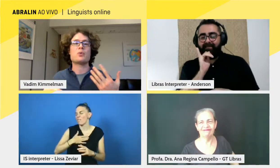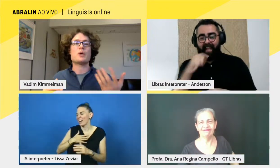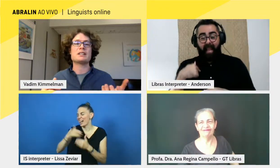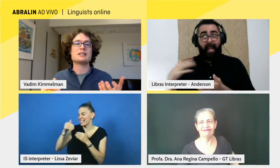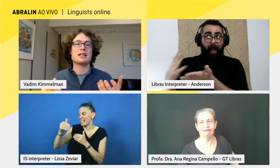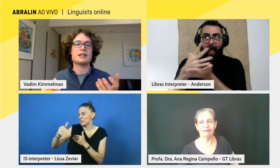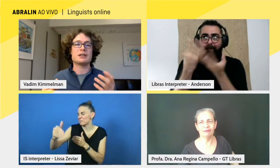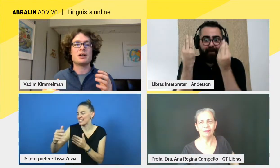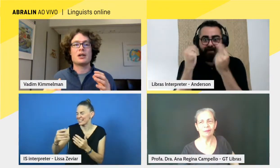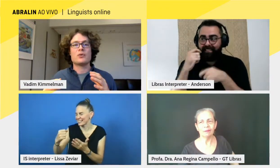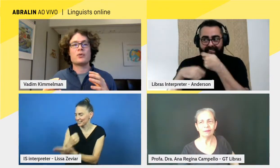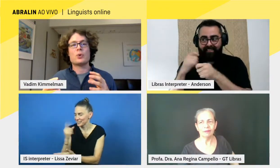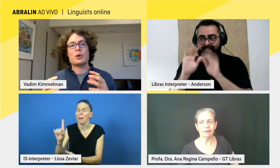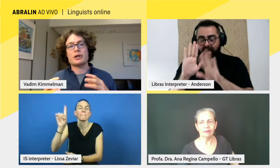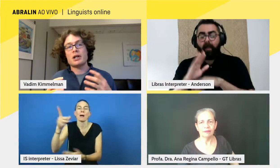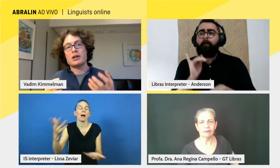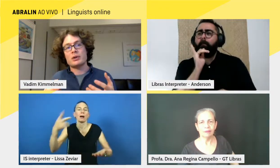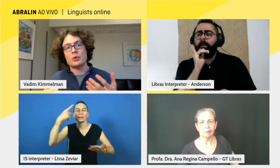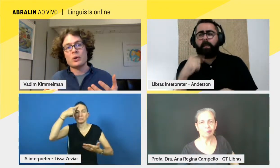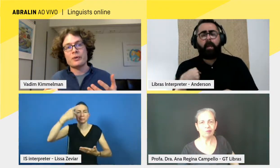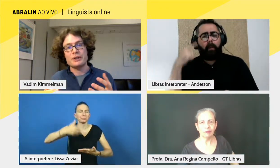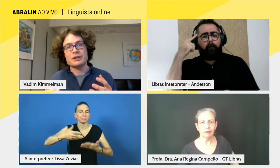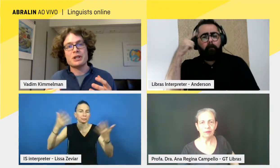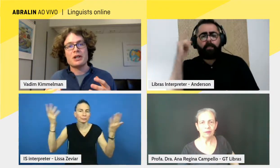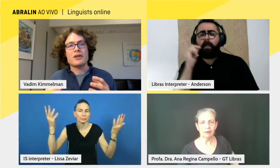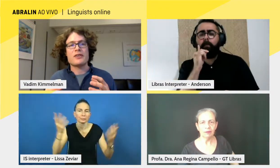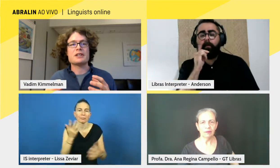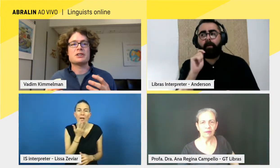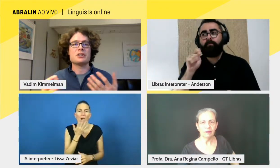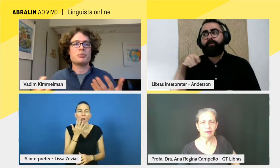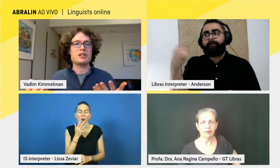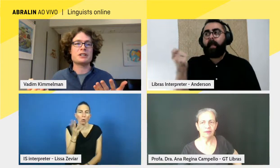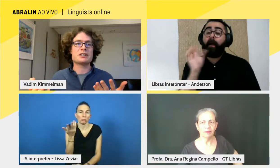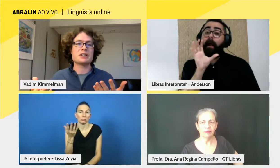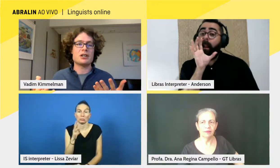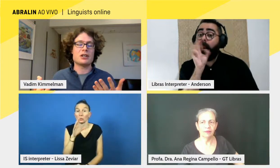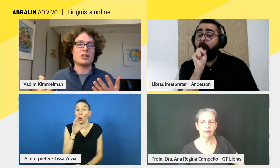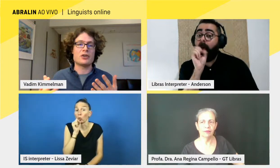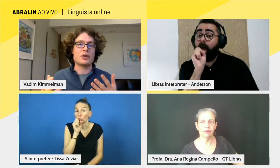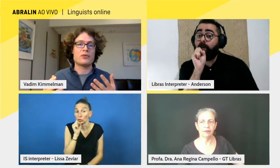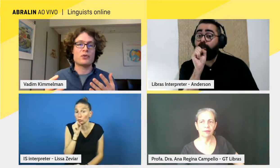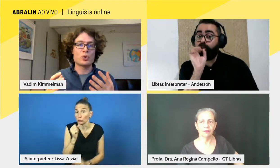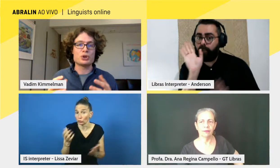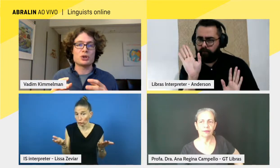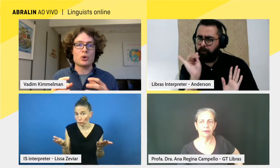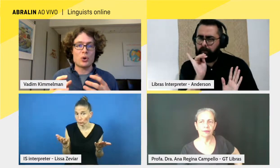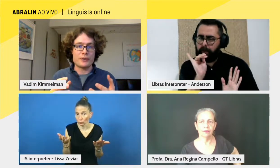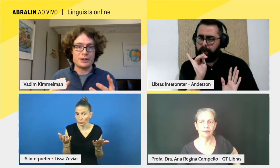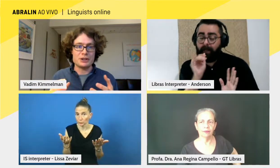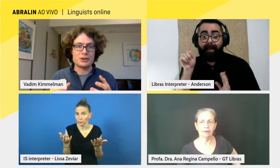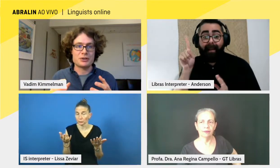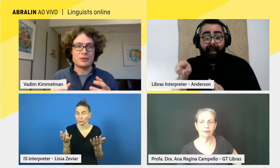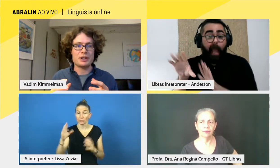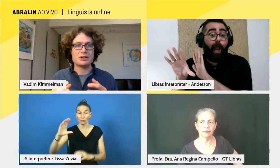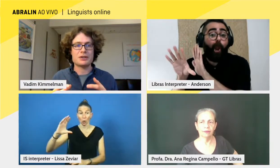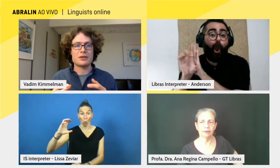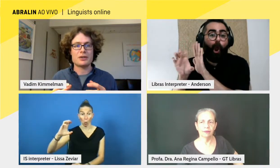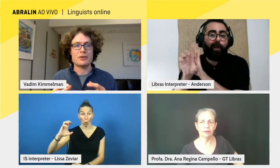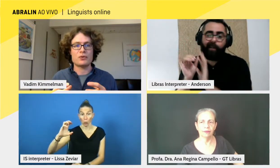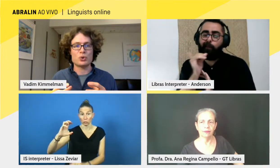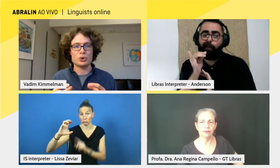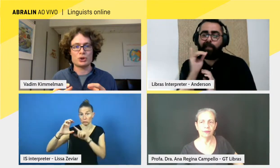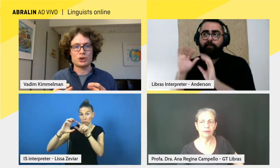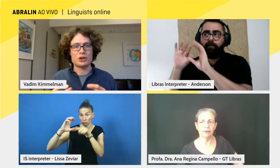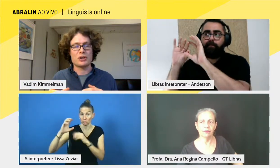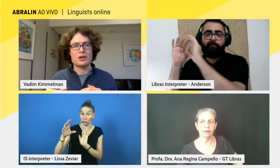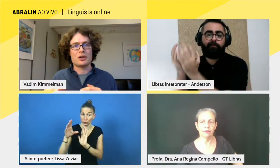that we have one sign for color orange that depicts the fruit orange, right?